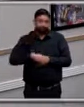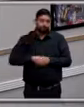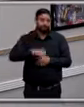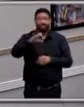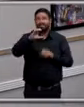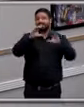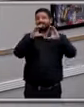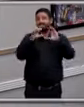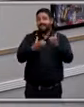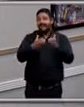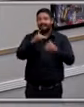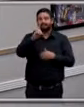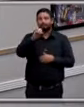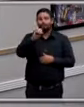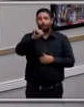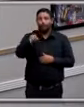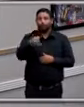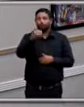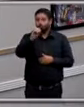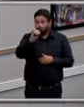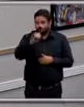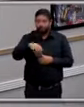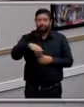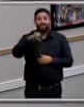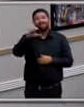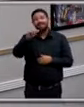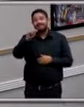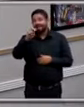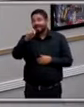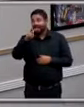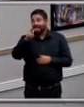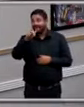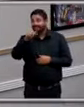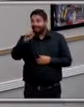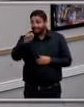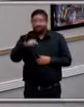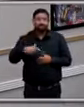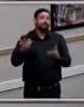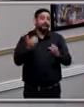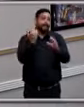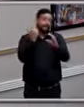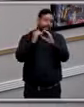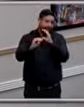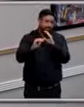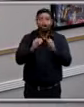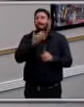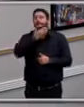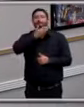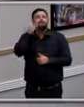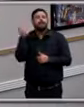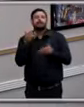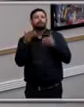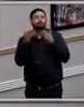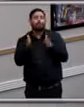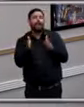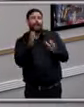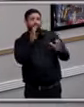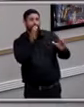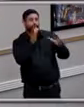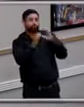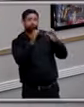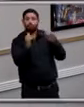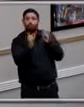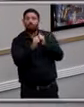Dojo, Canvas, or email. So the best way to communicate with your